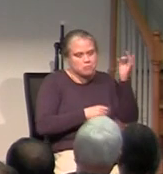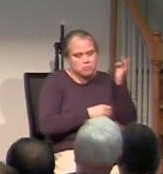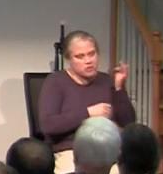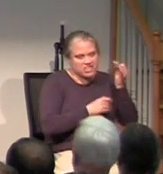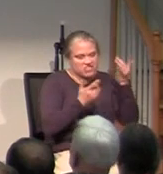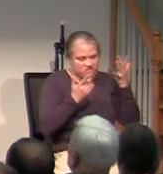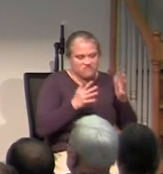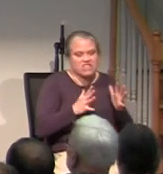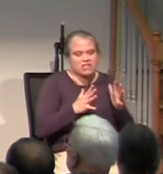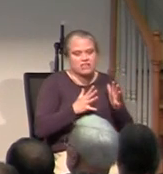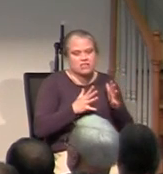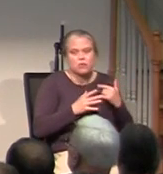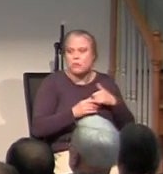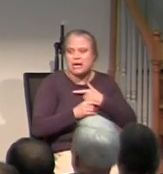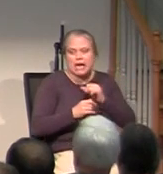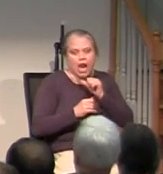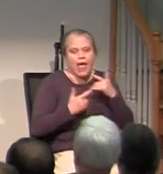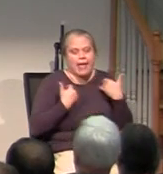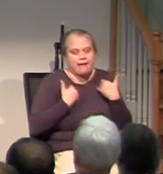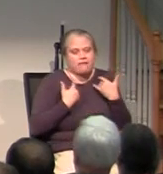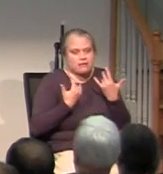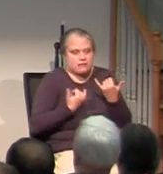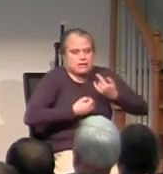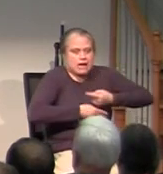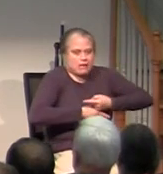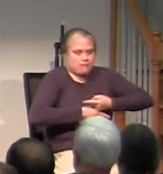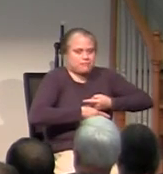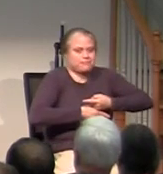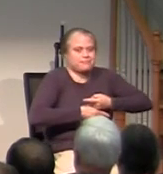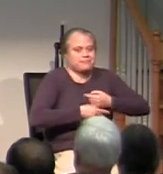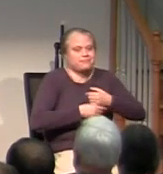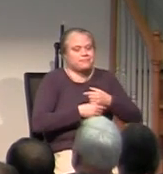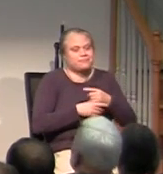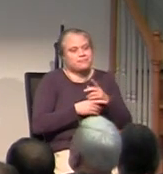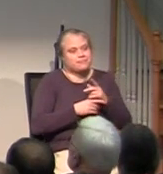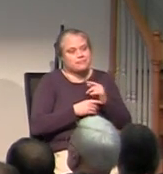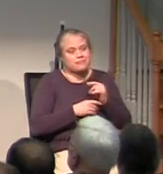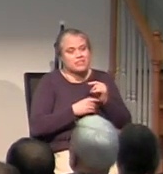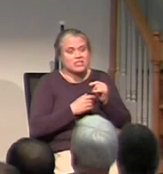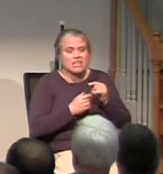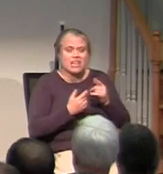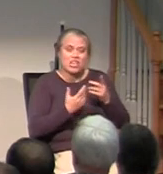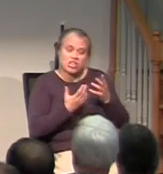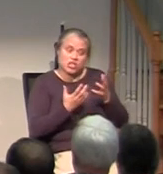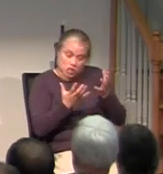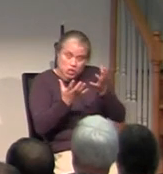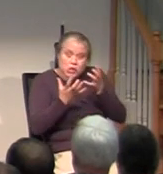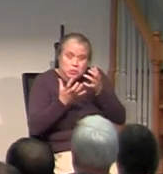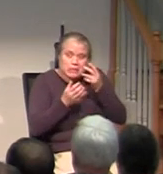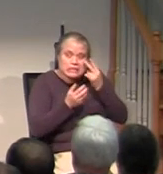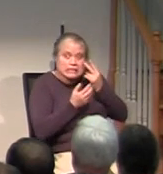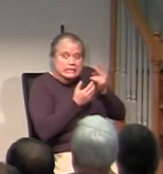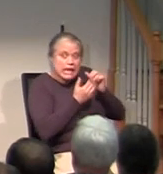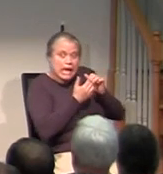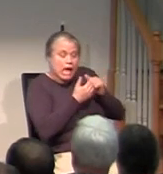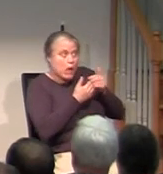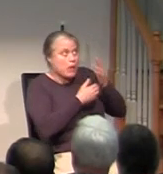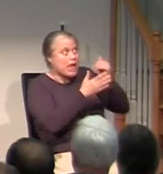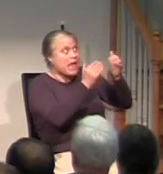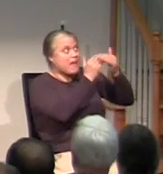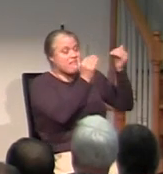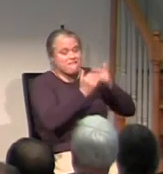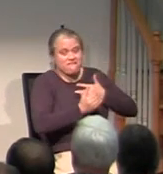enjoy it today. So when we want to see how heaven felt about this, heaven had a